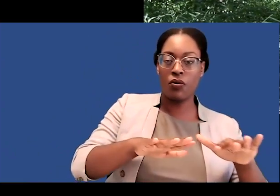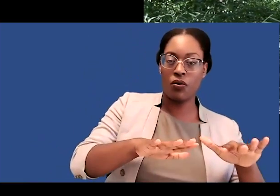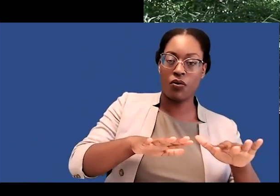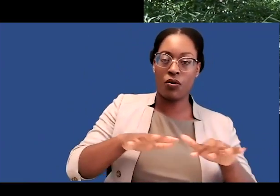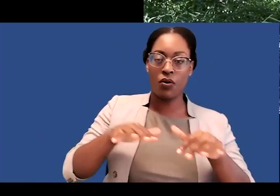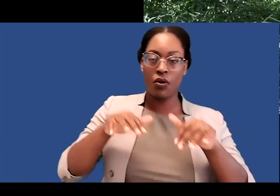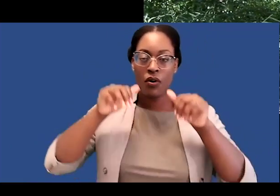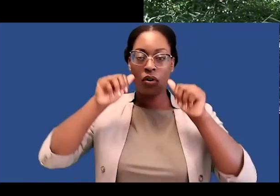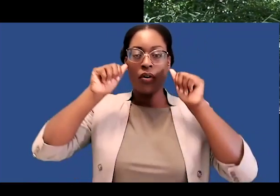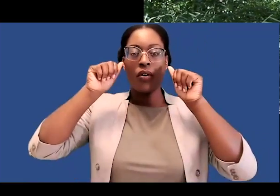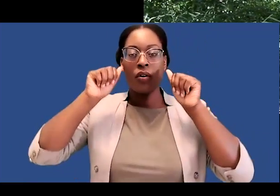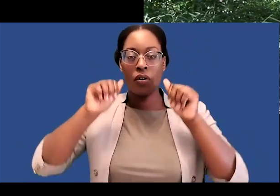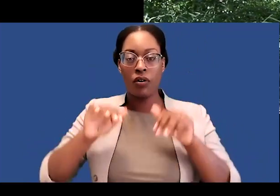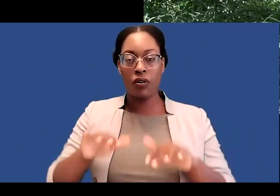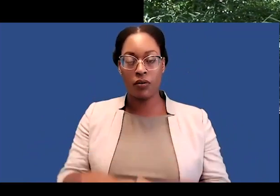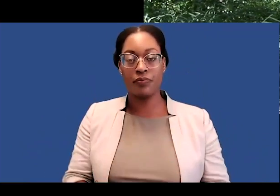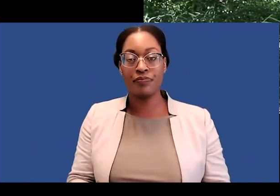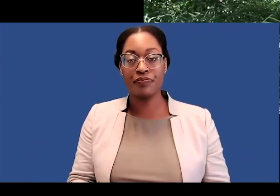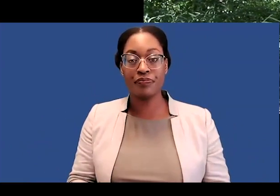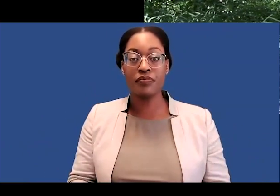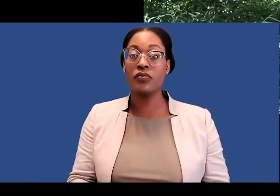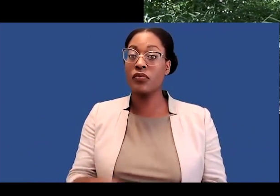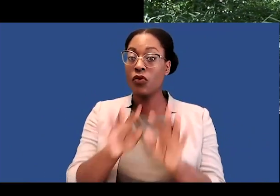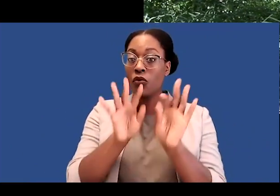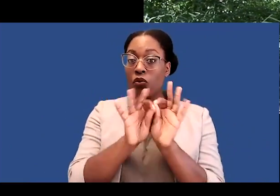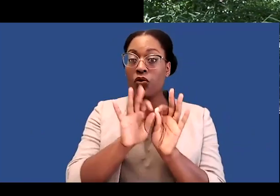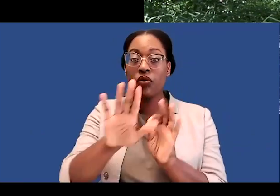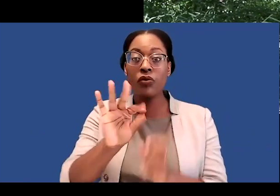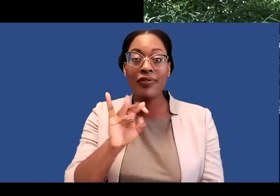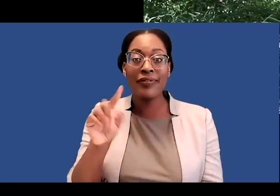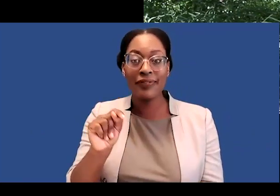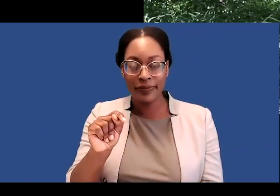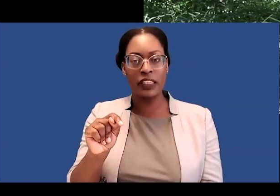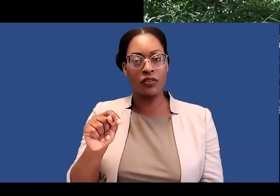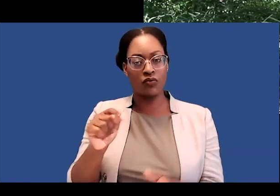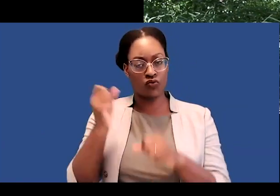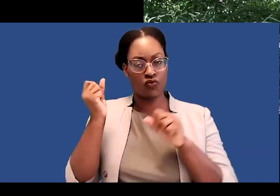As we do this, we want to make sure both feet stay grounded, heel to toe.